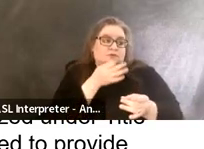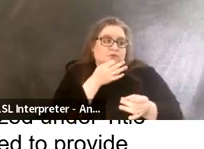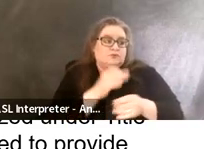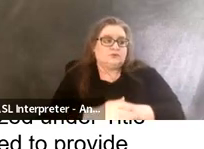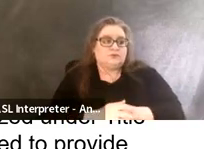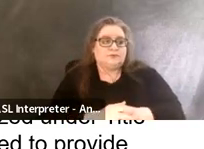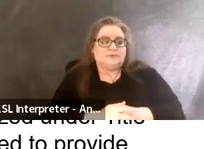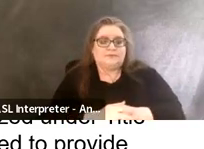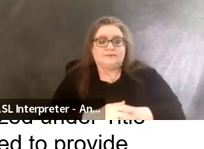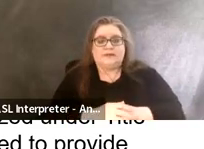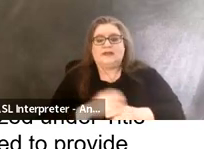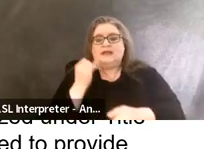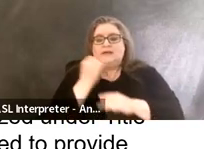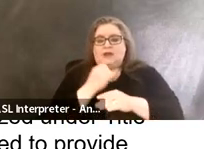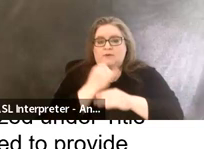are comparability,